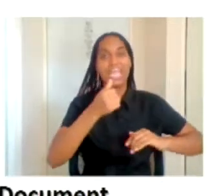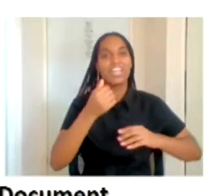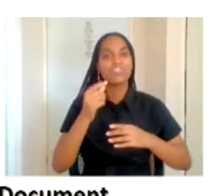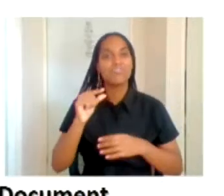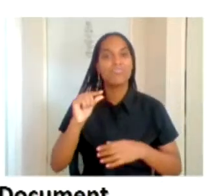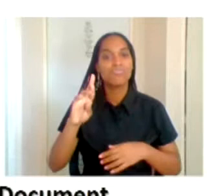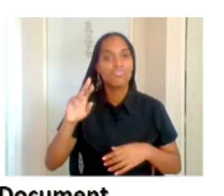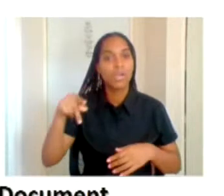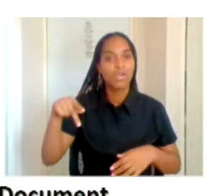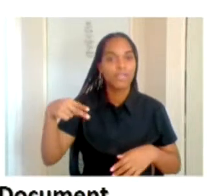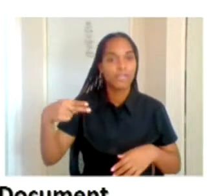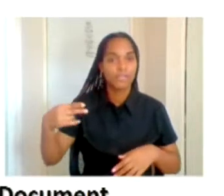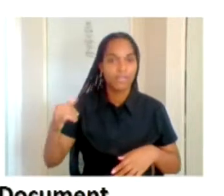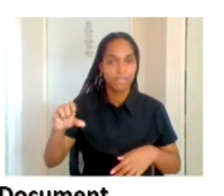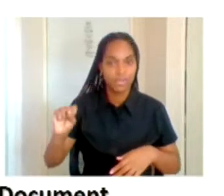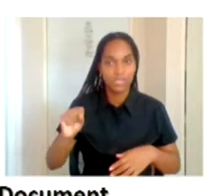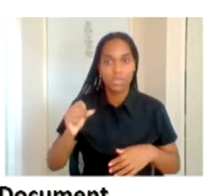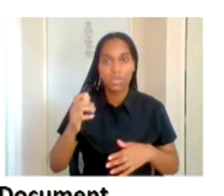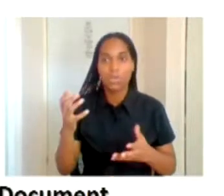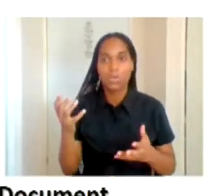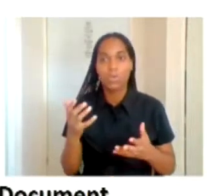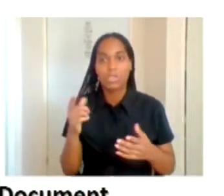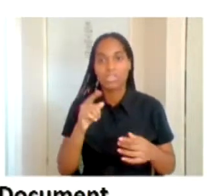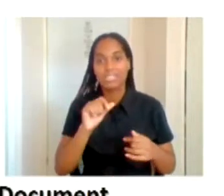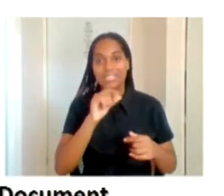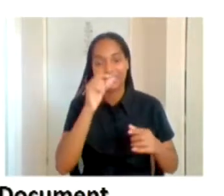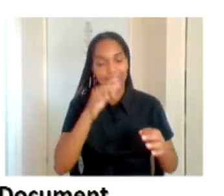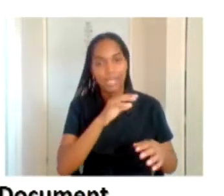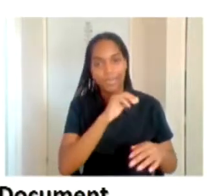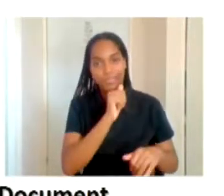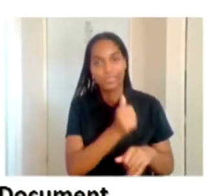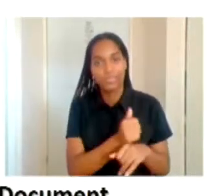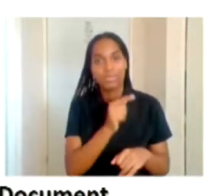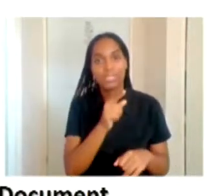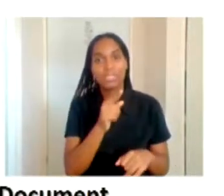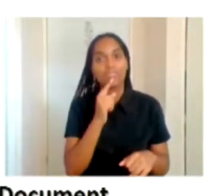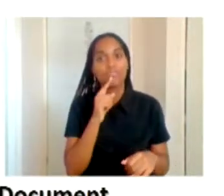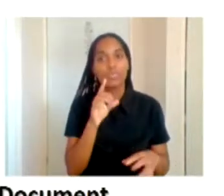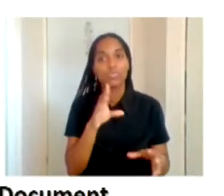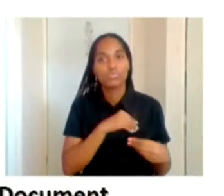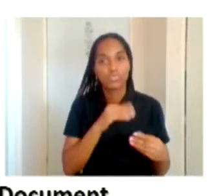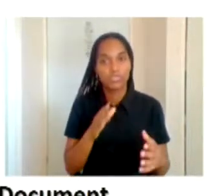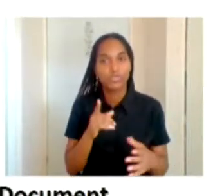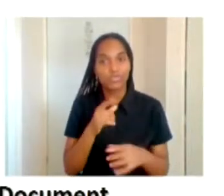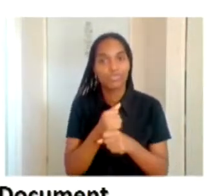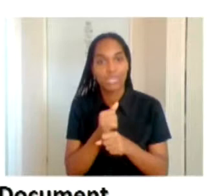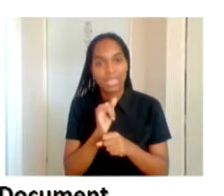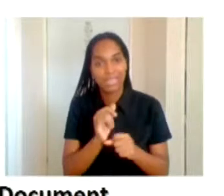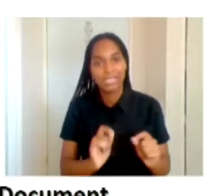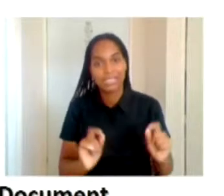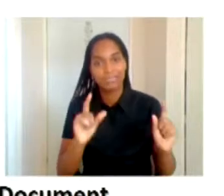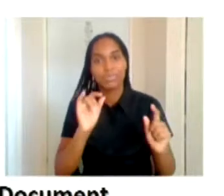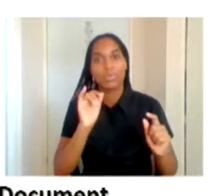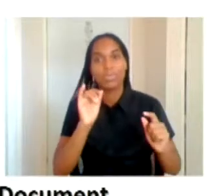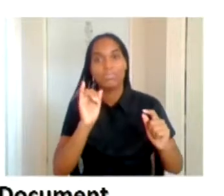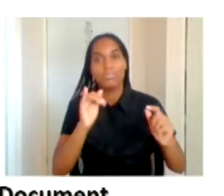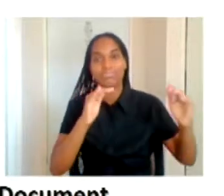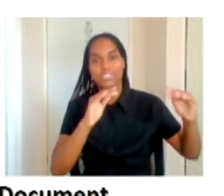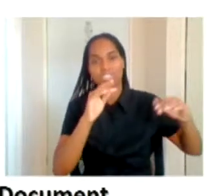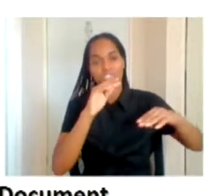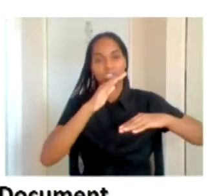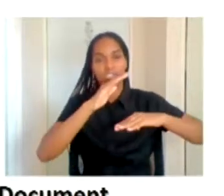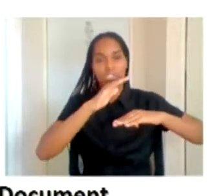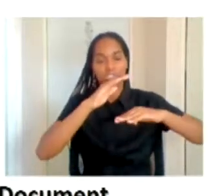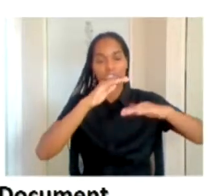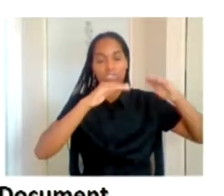or the CSS decides to put up. And then that's composited by the receiver to create the display, which is the top layer.